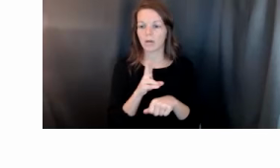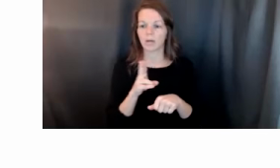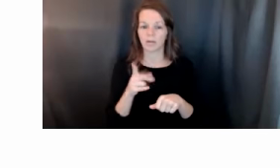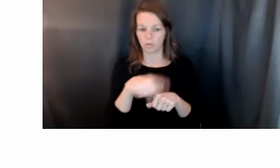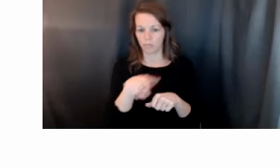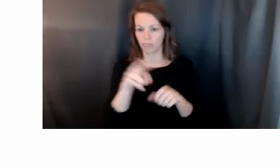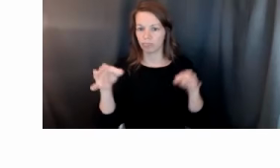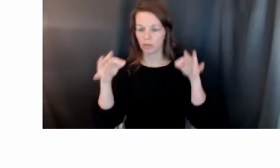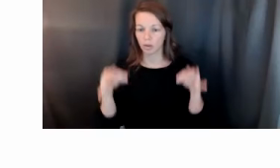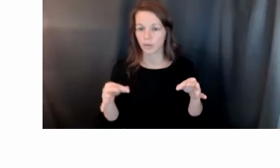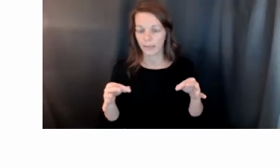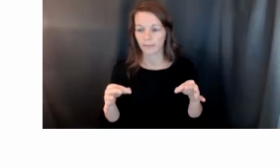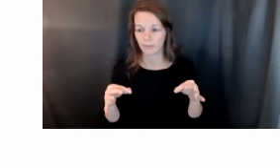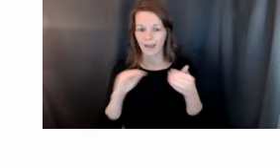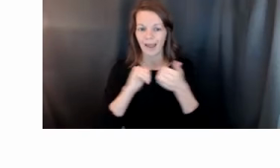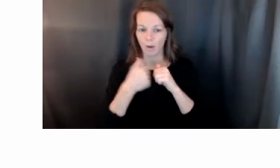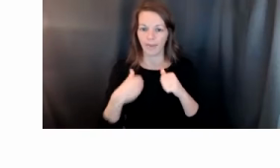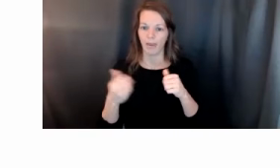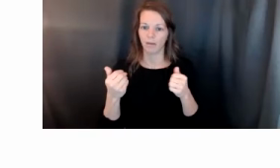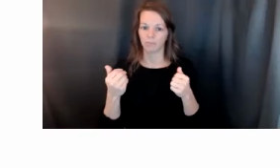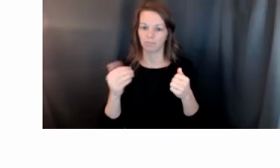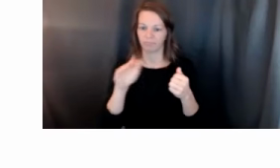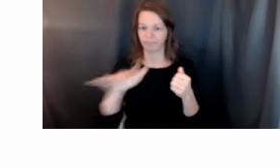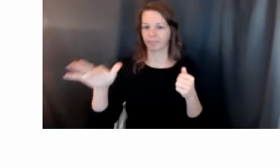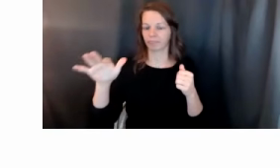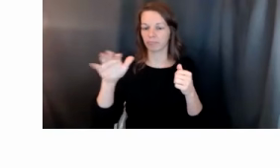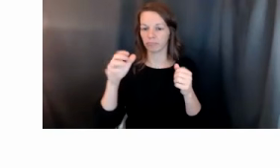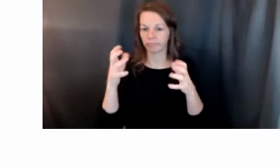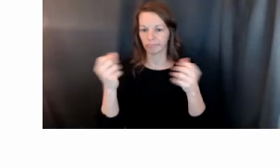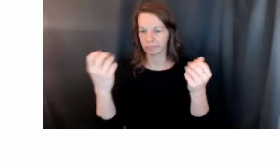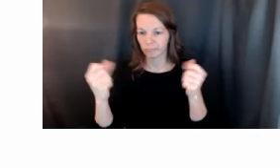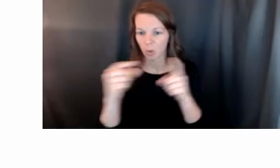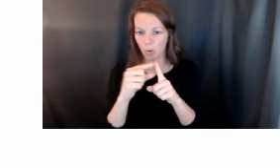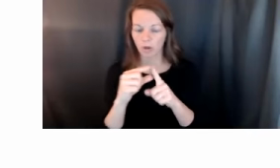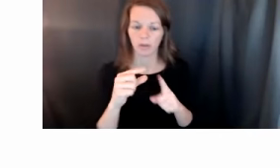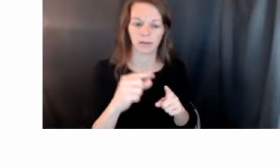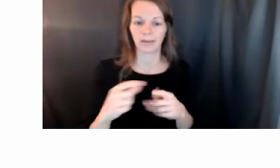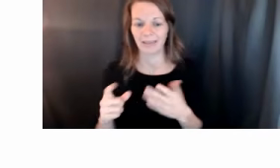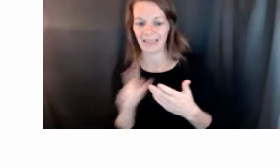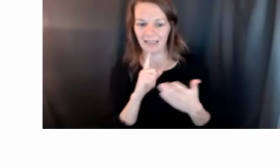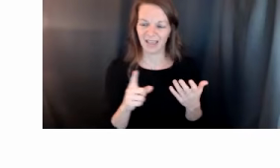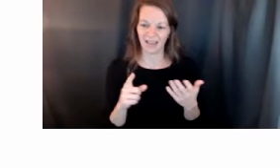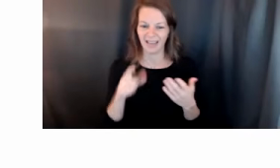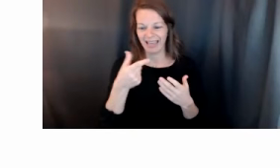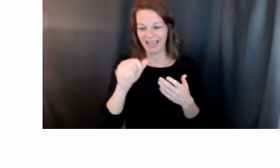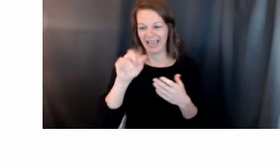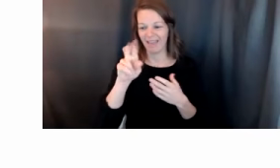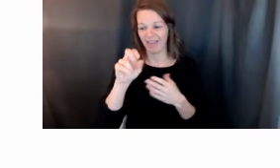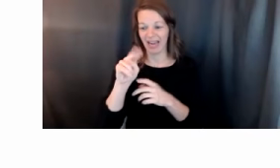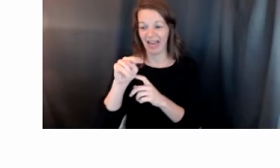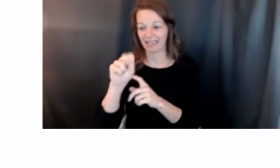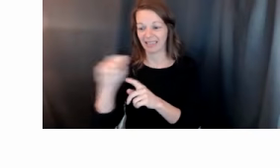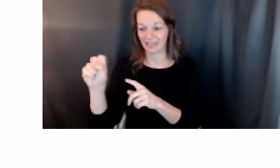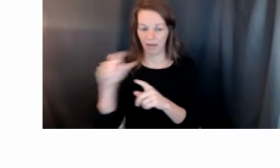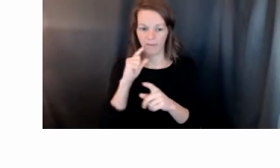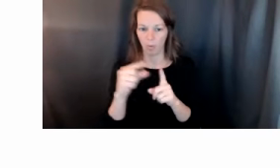determining how they produce a word is the givenness of the word. And so we want to know what kind of